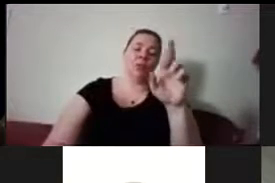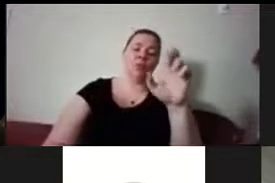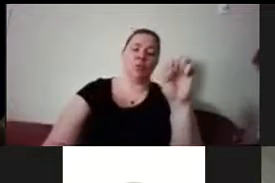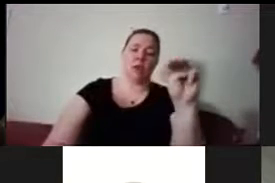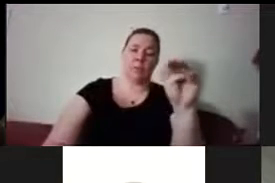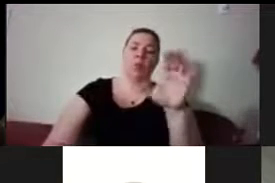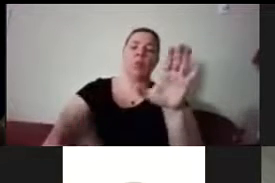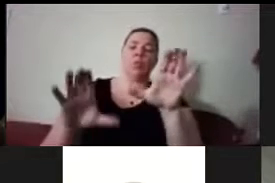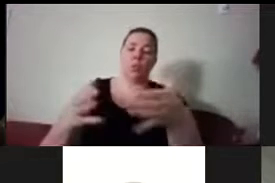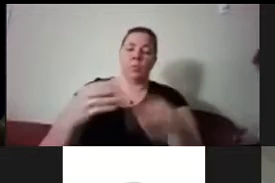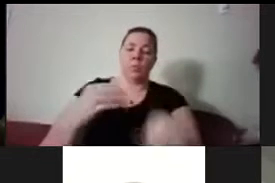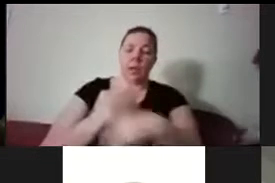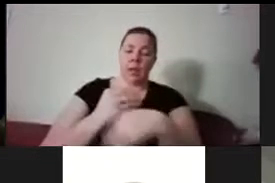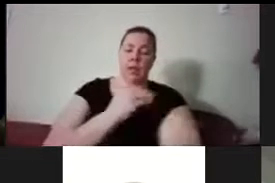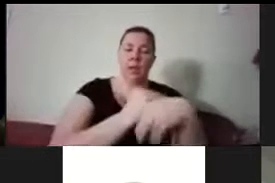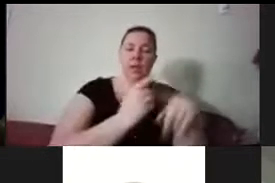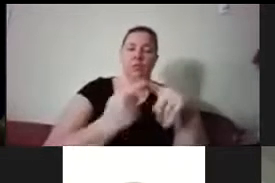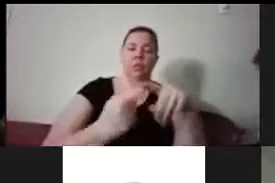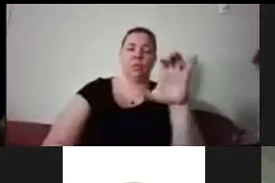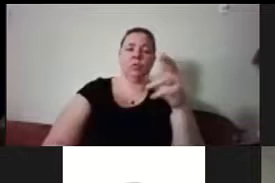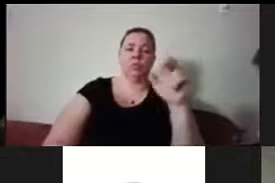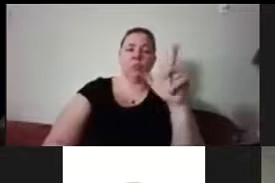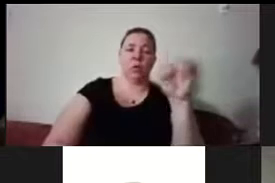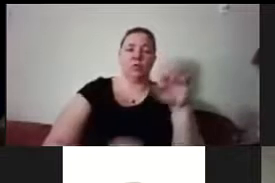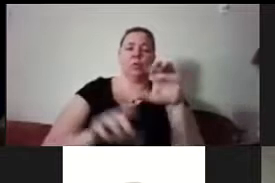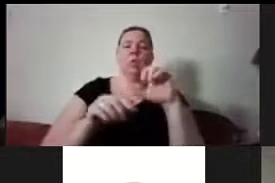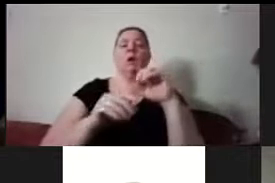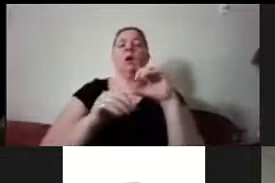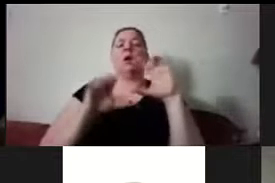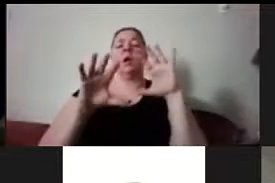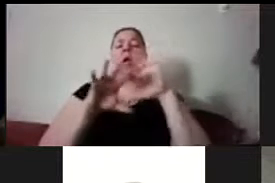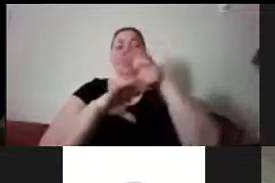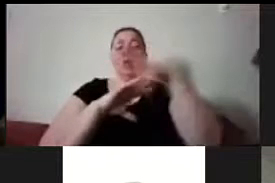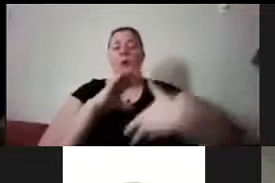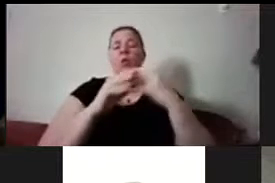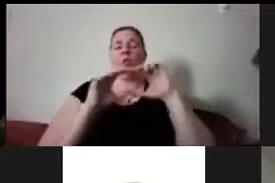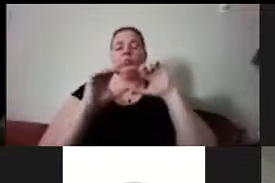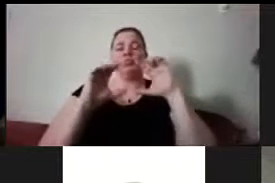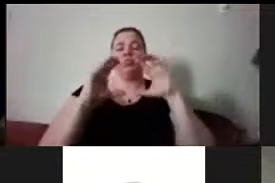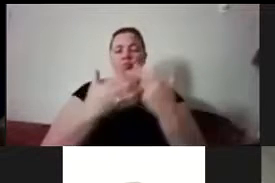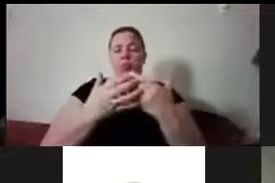to Charles's global group that he has for founders only.